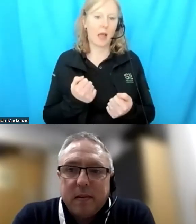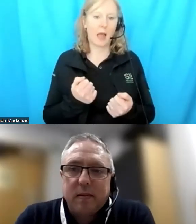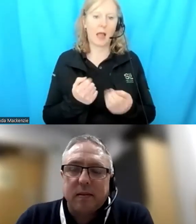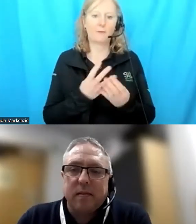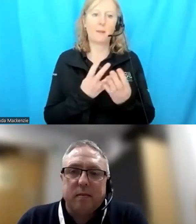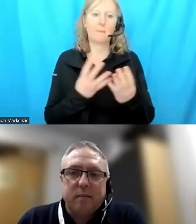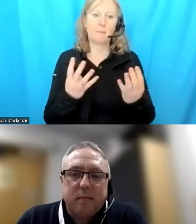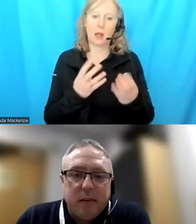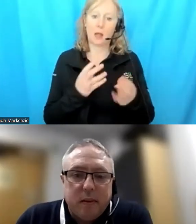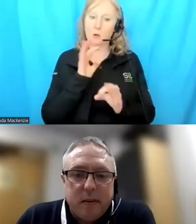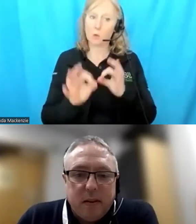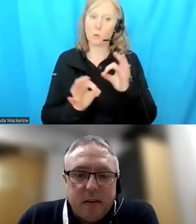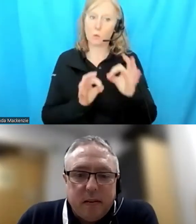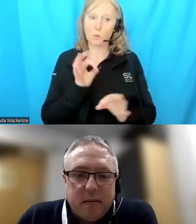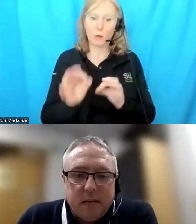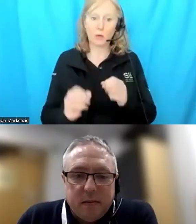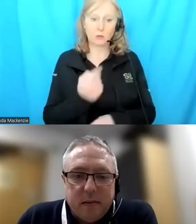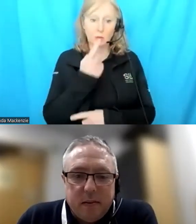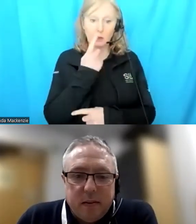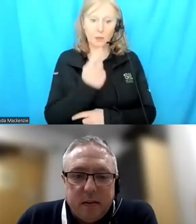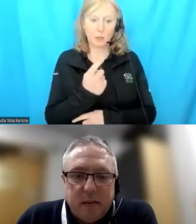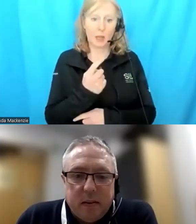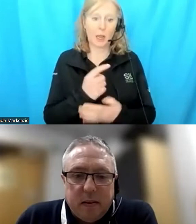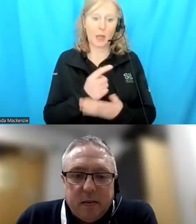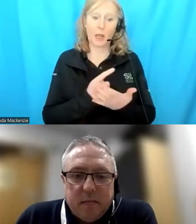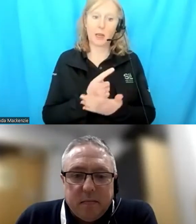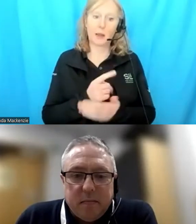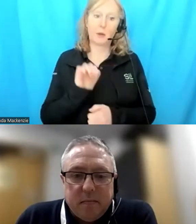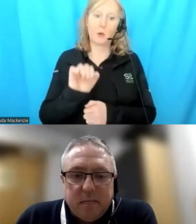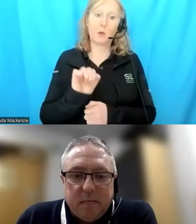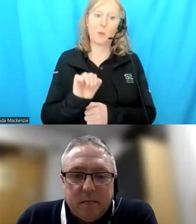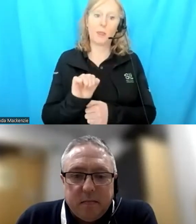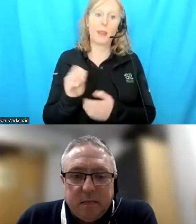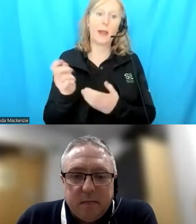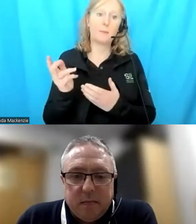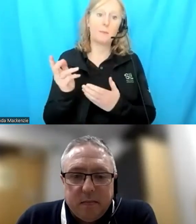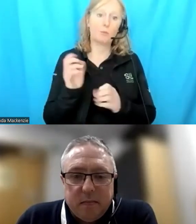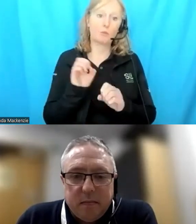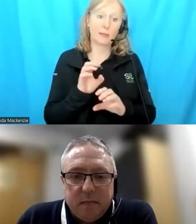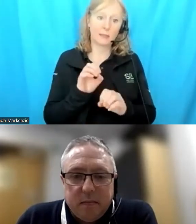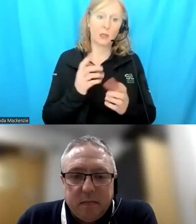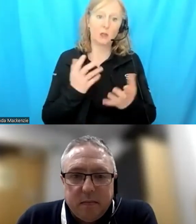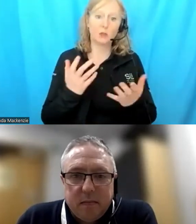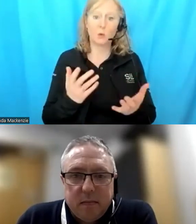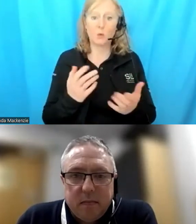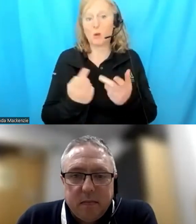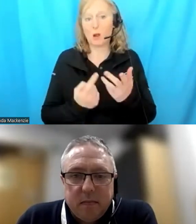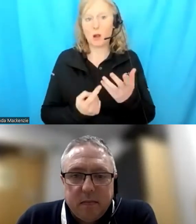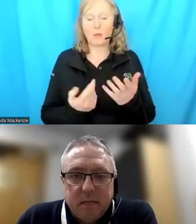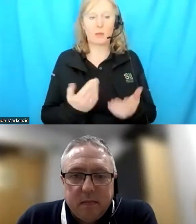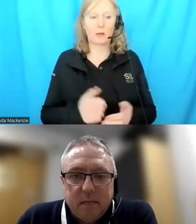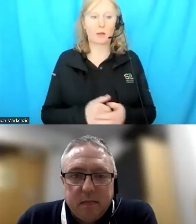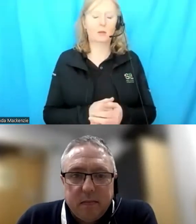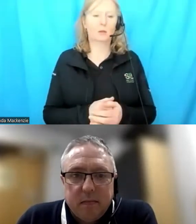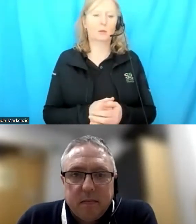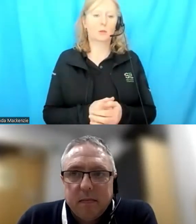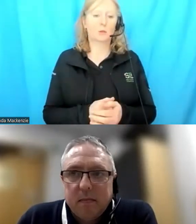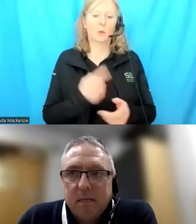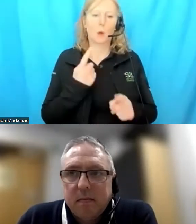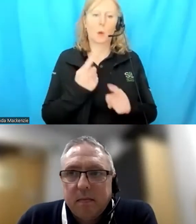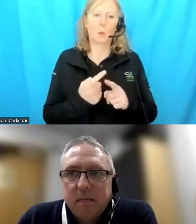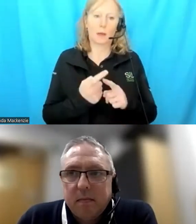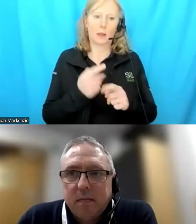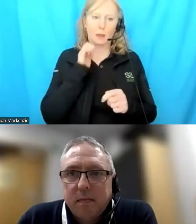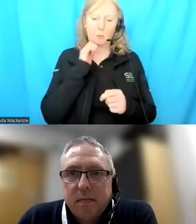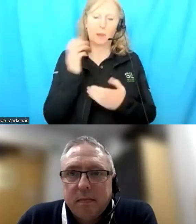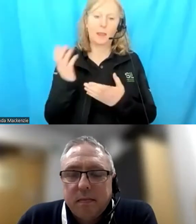some questions either about the presentations you heard earlier or anything else that you have in mind. But let me just very quickly reintroduce